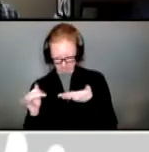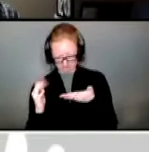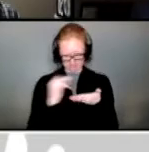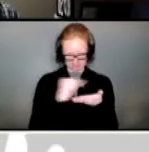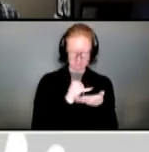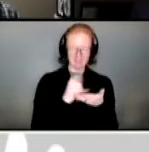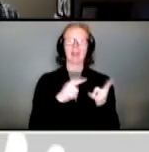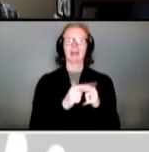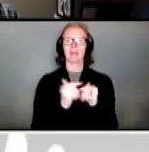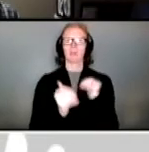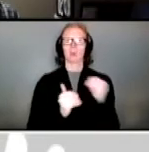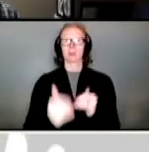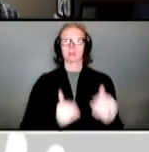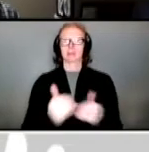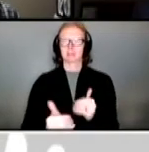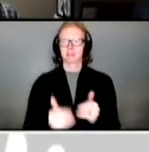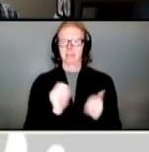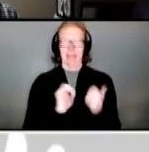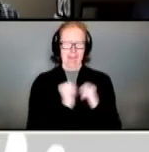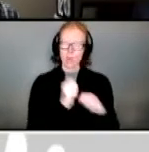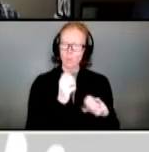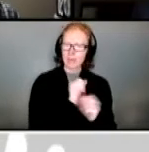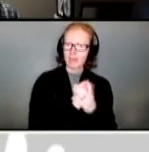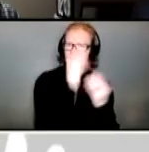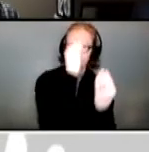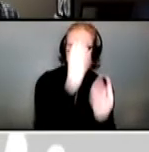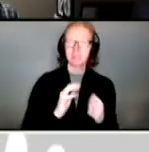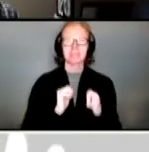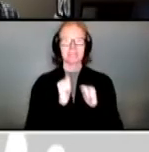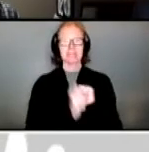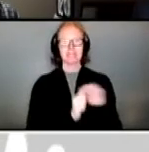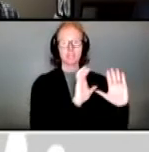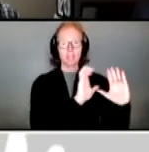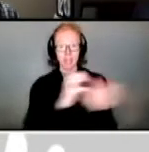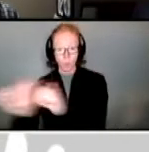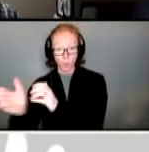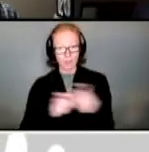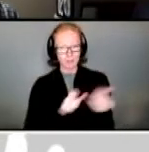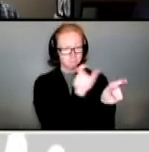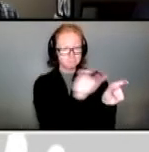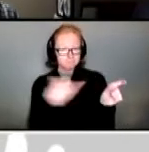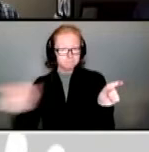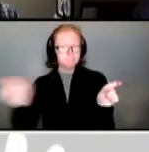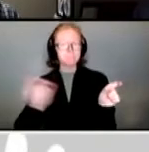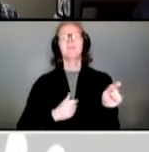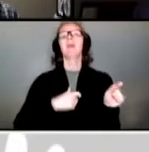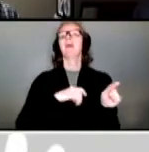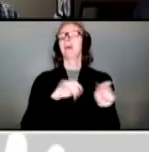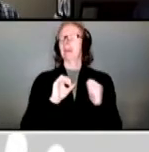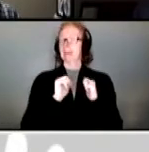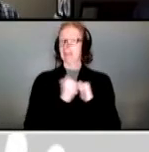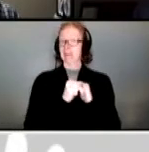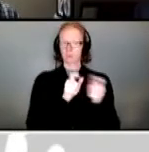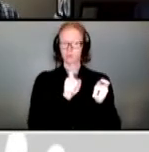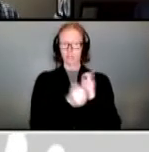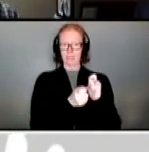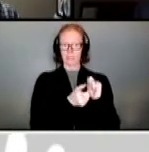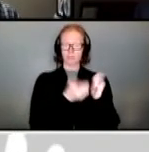is for collecting data, what the categories are, how those categories might be